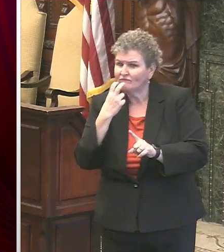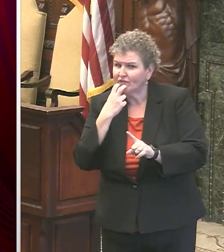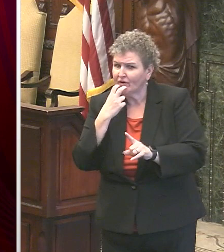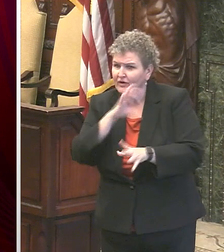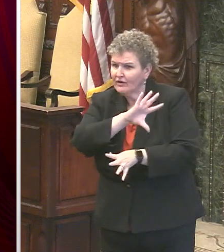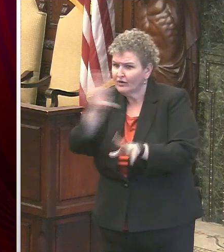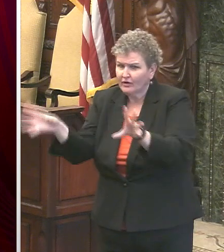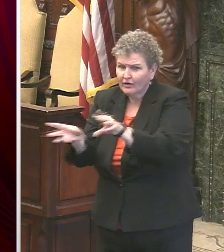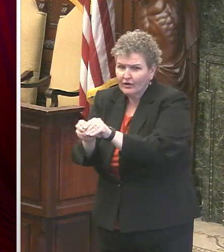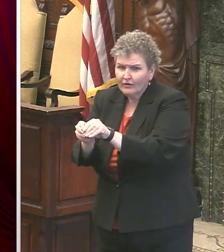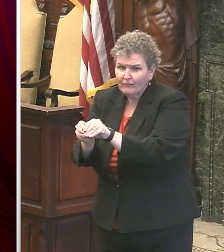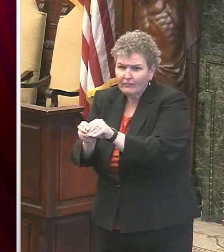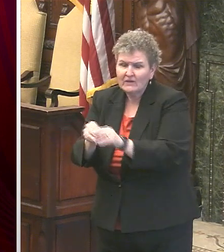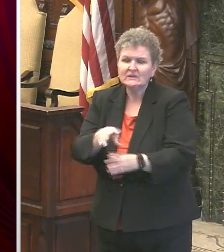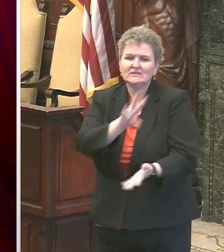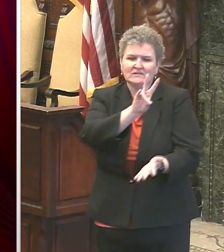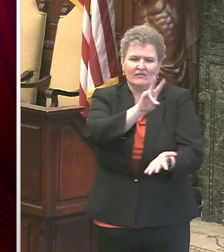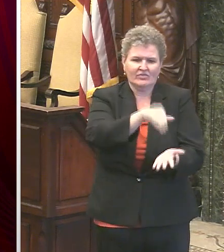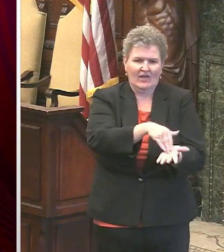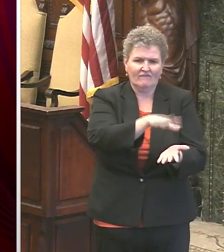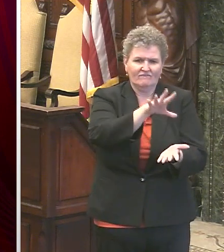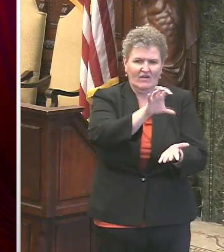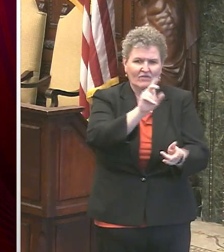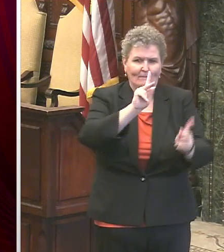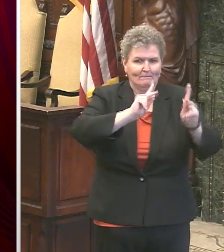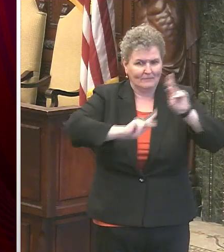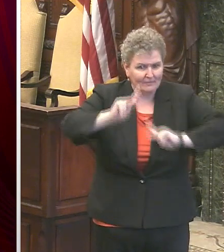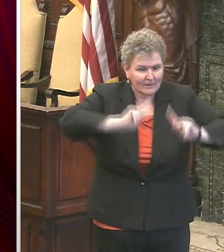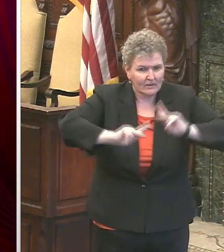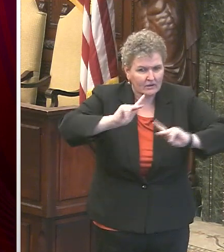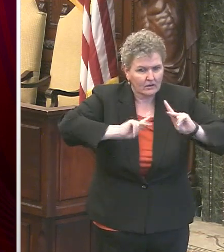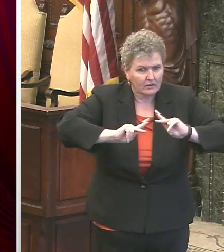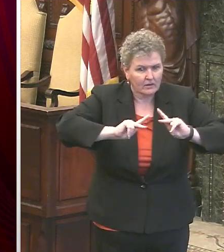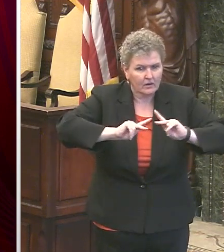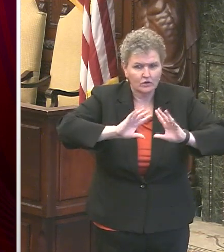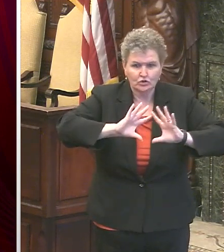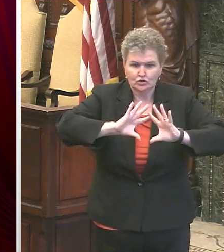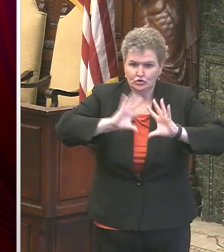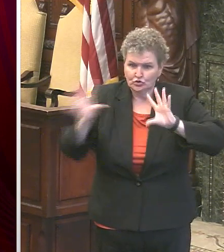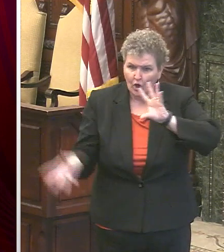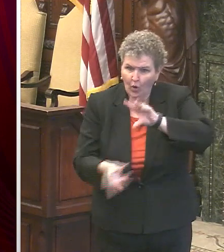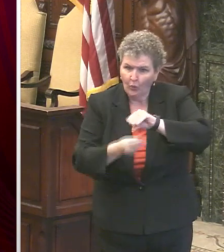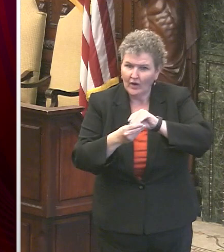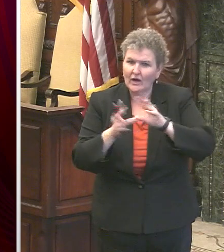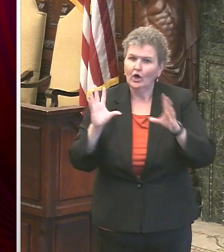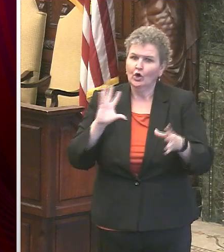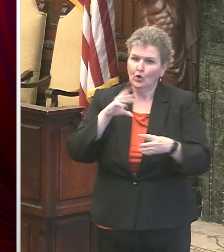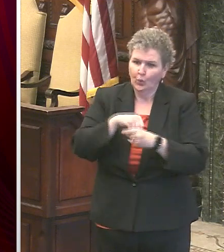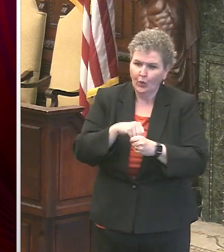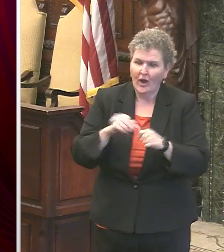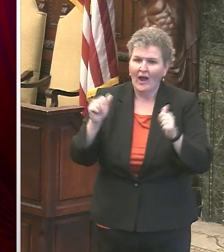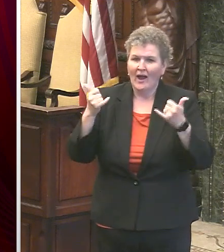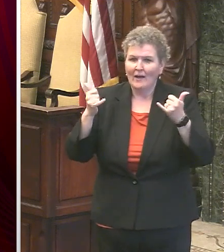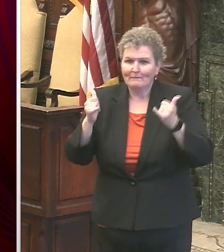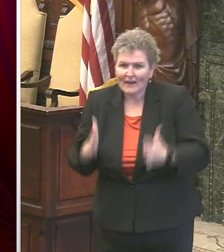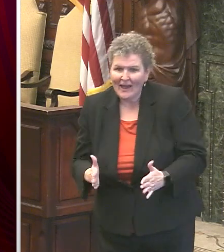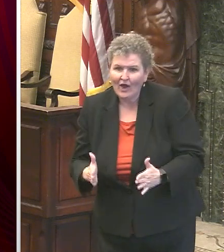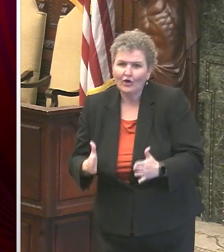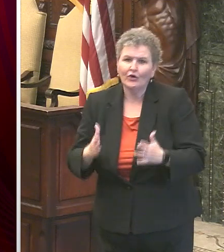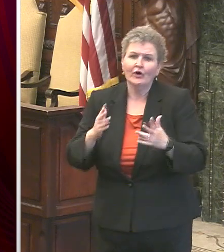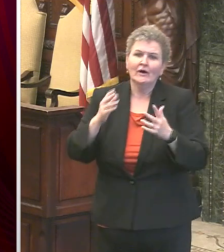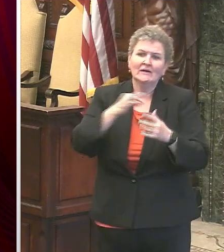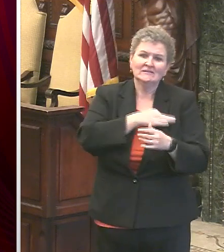And no more than 7,500 people, not no more than 7,500 fans. So that's total people, including the athletes and all the support staff, of which there may